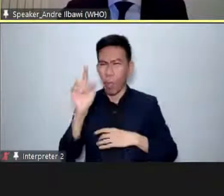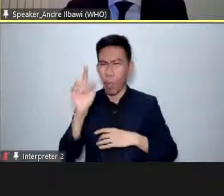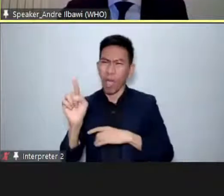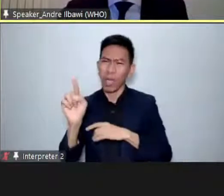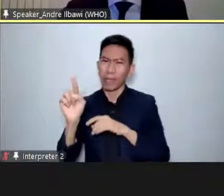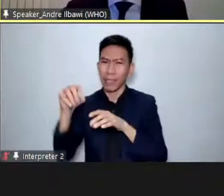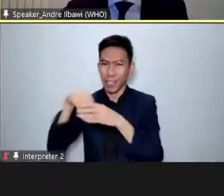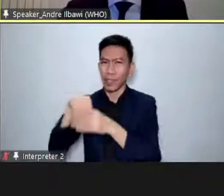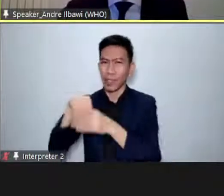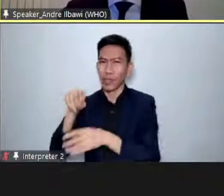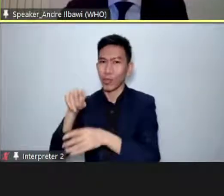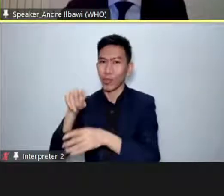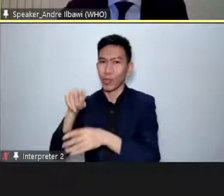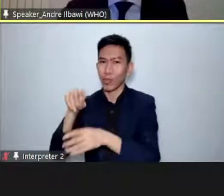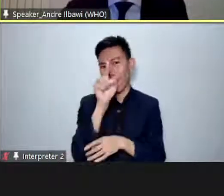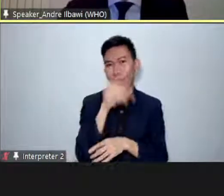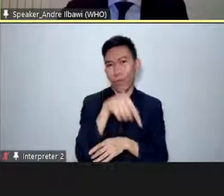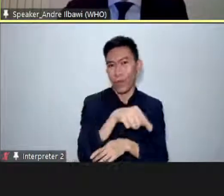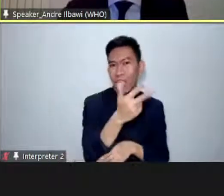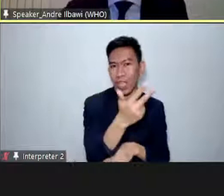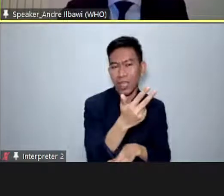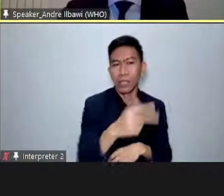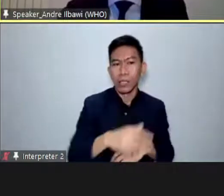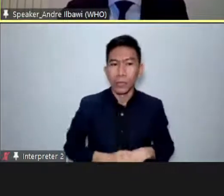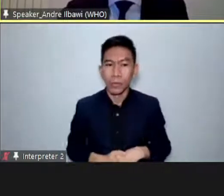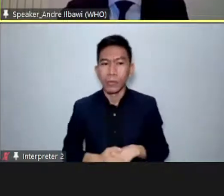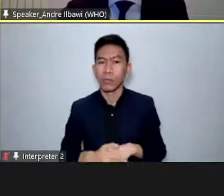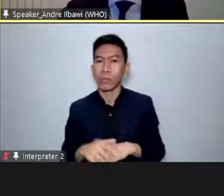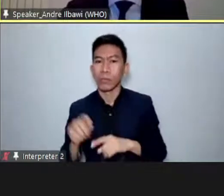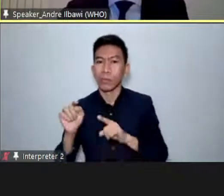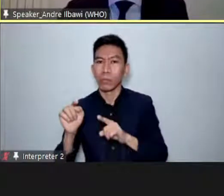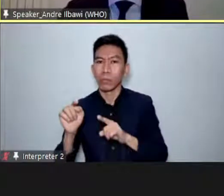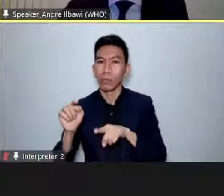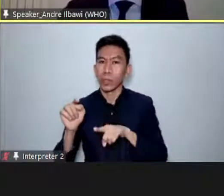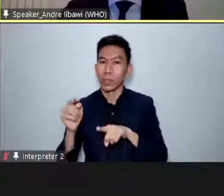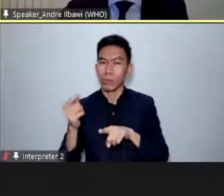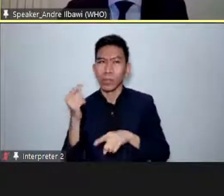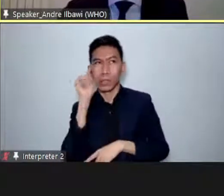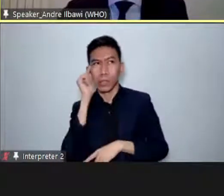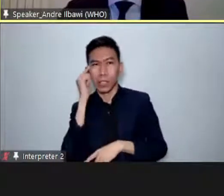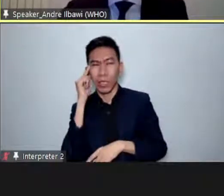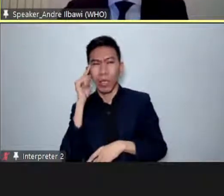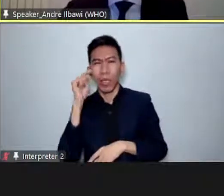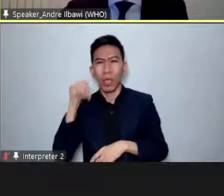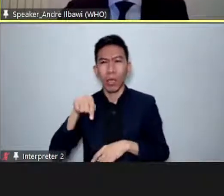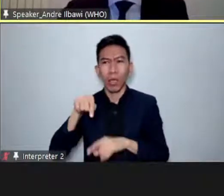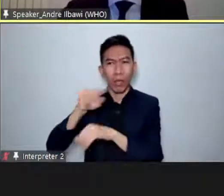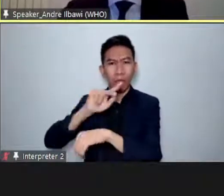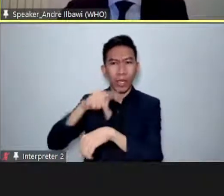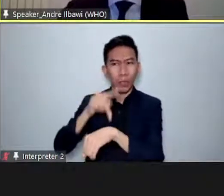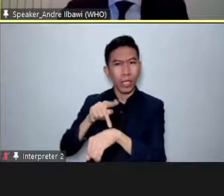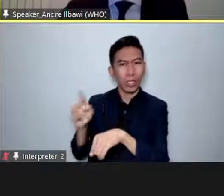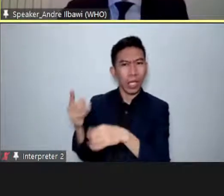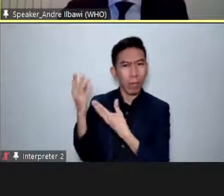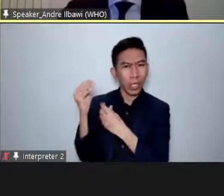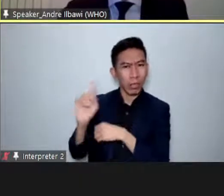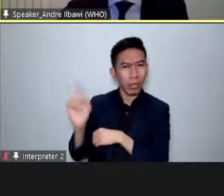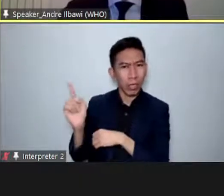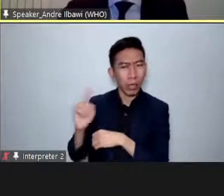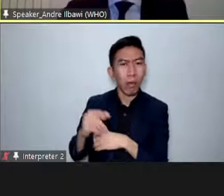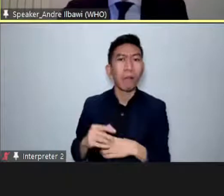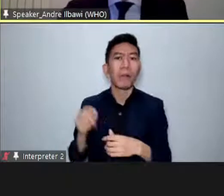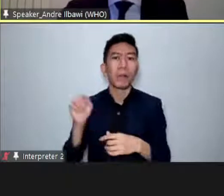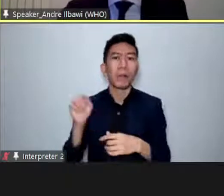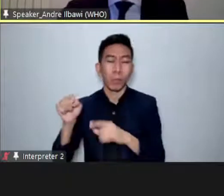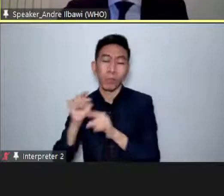affects all of us and our families. And one may wonder, what is the situation in a country like the Philippines? In fact, the numbers are not that